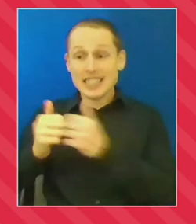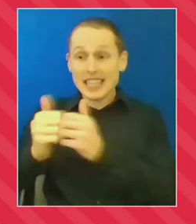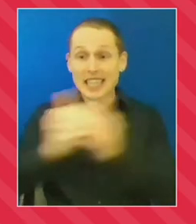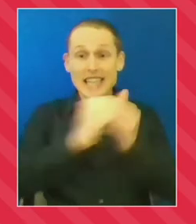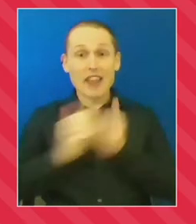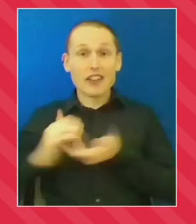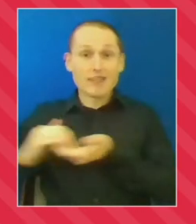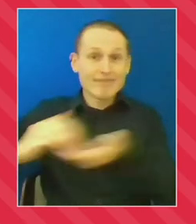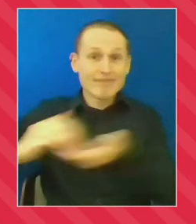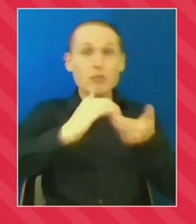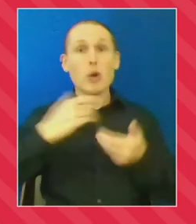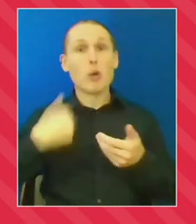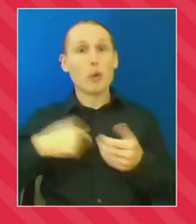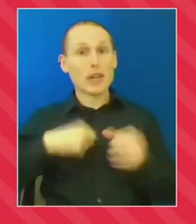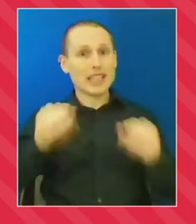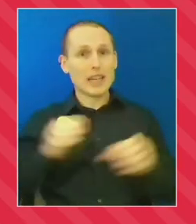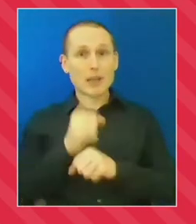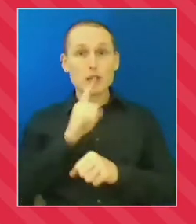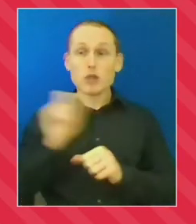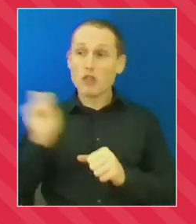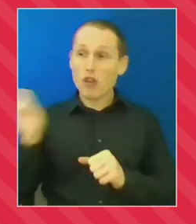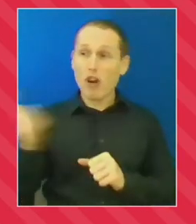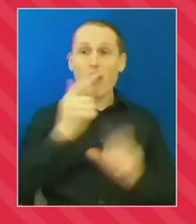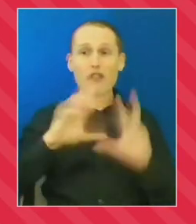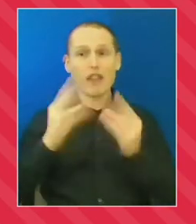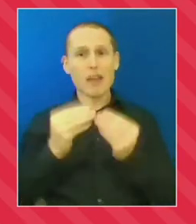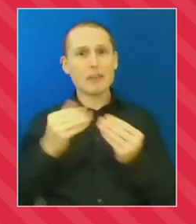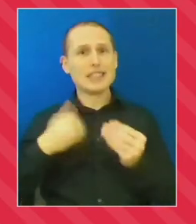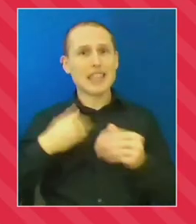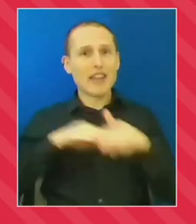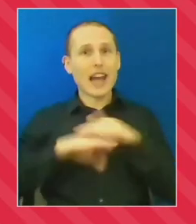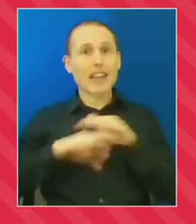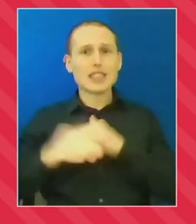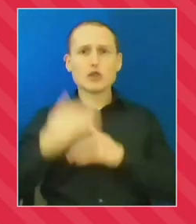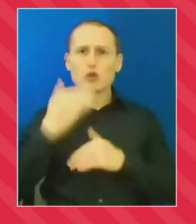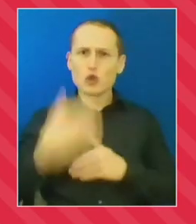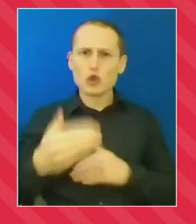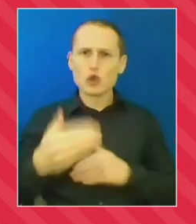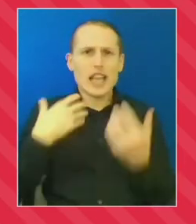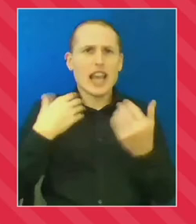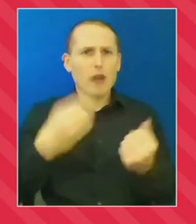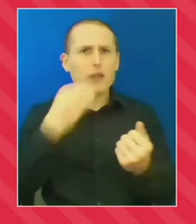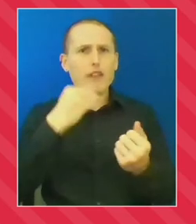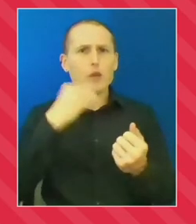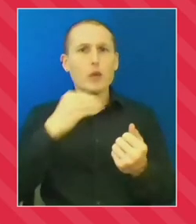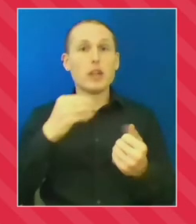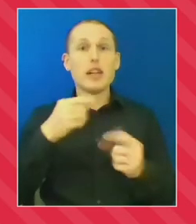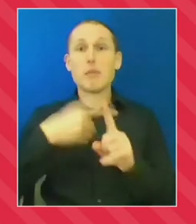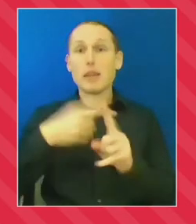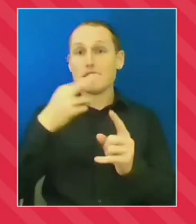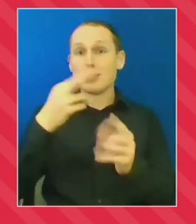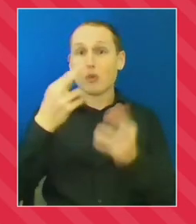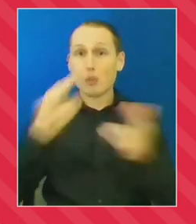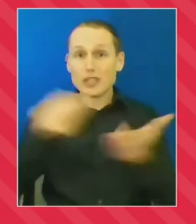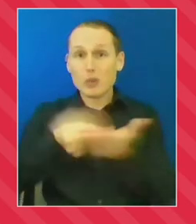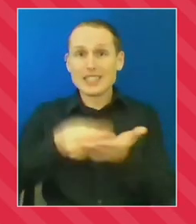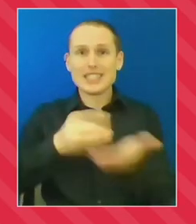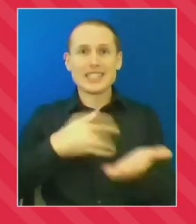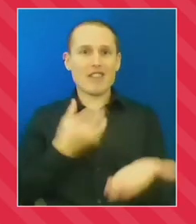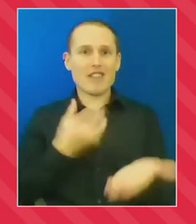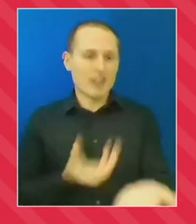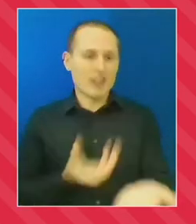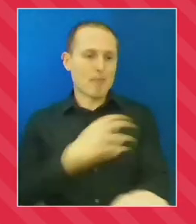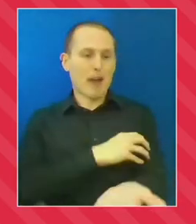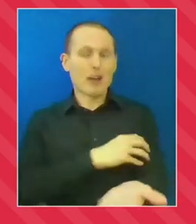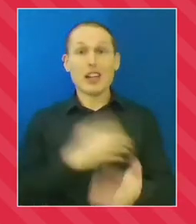code have access to good food and the resources they need to feel empowered. We'll see you during the movement.